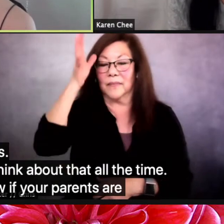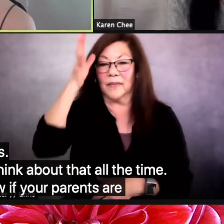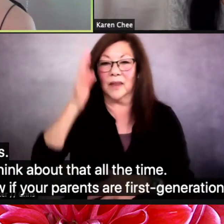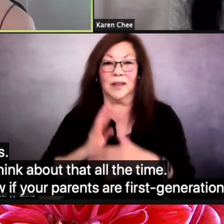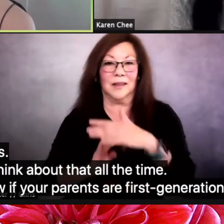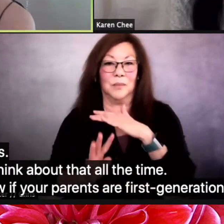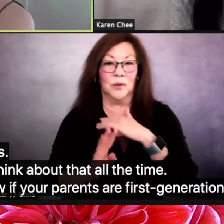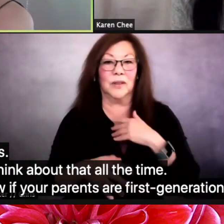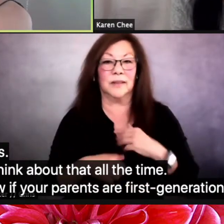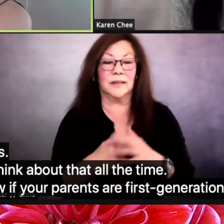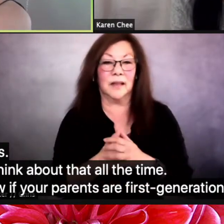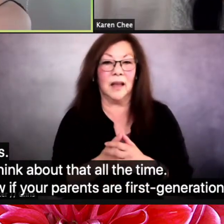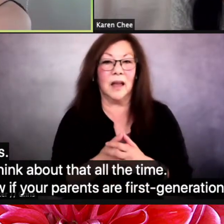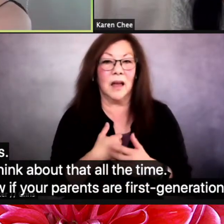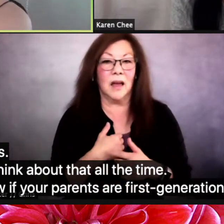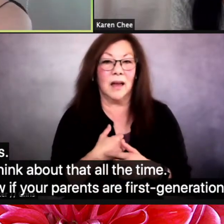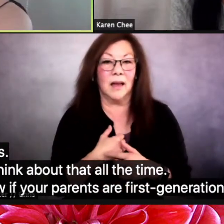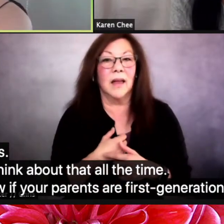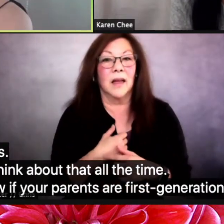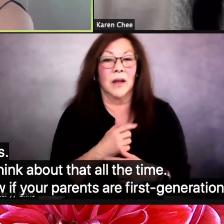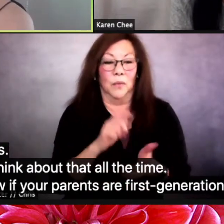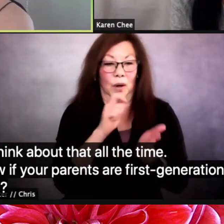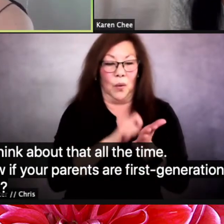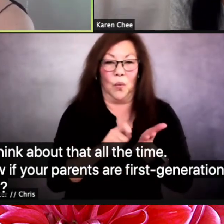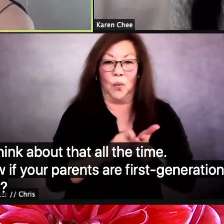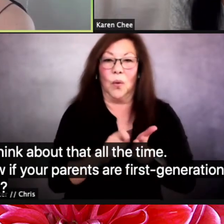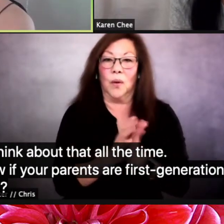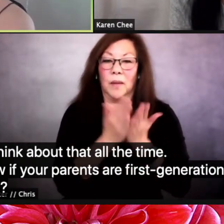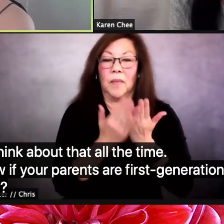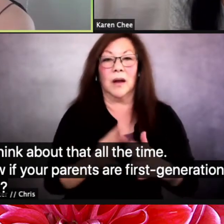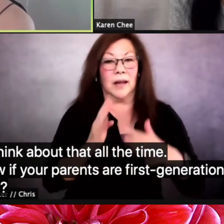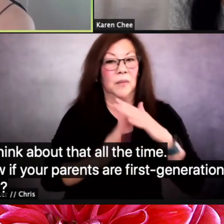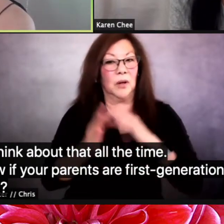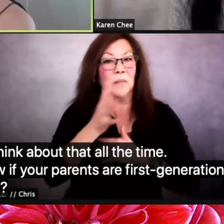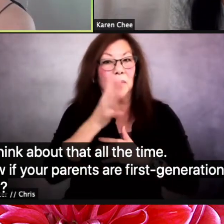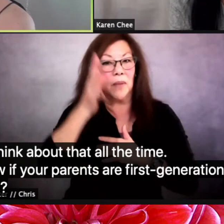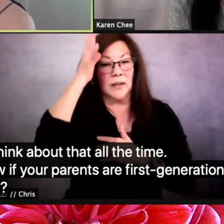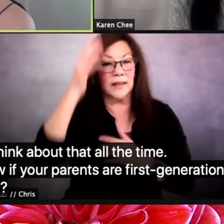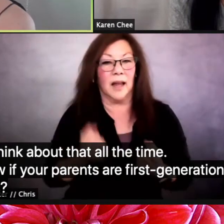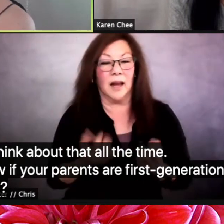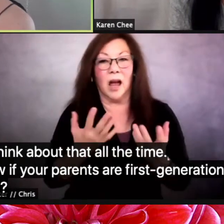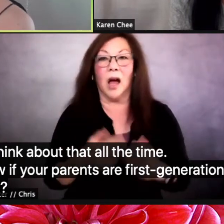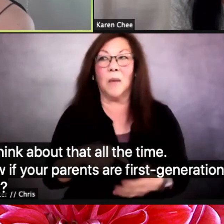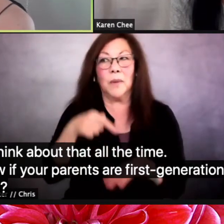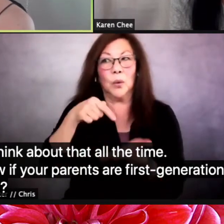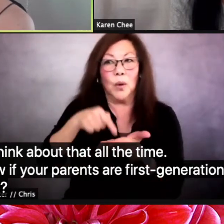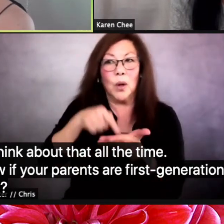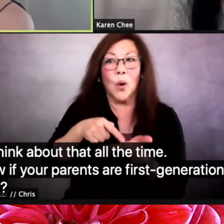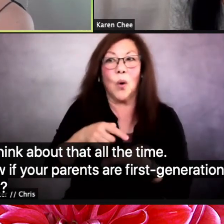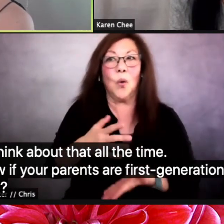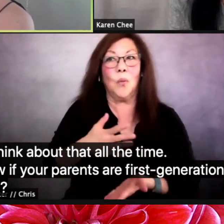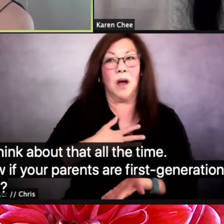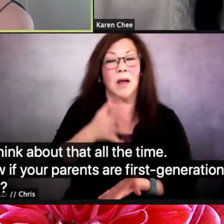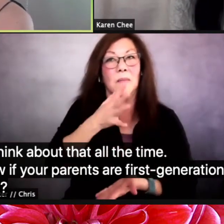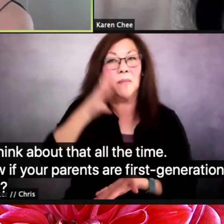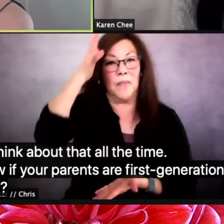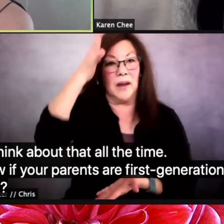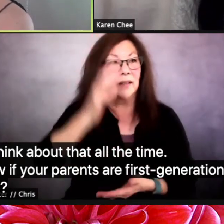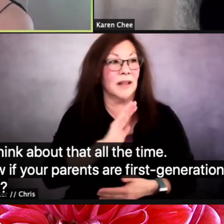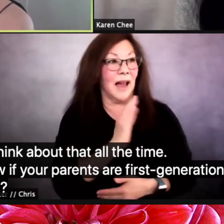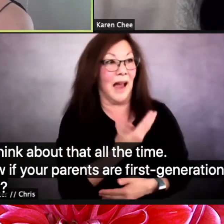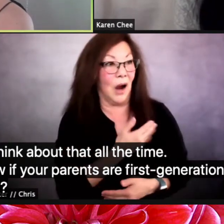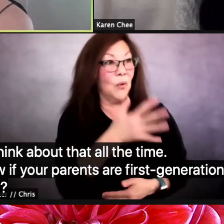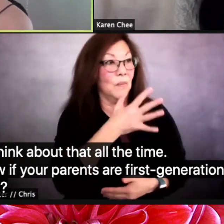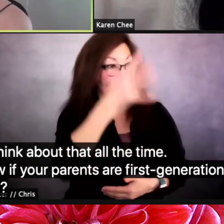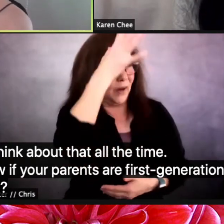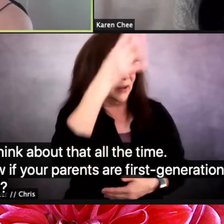was working on this novel as well, this idea of like immigrant parents and how much we owe them, how much they've given us because in many cases,